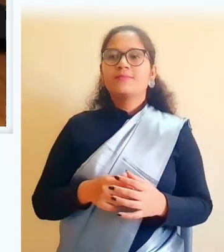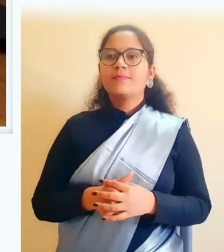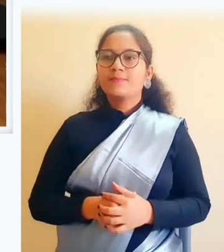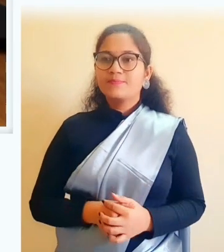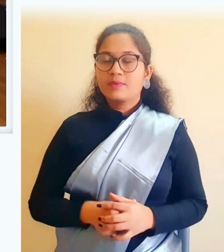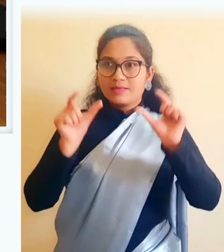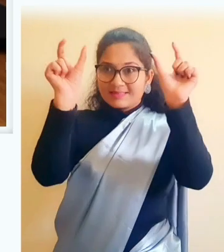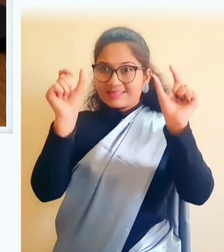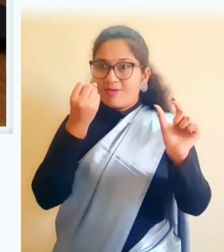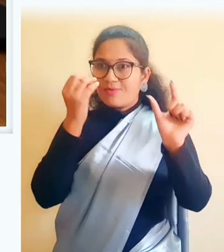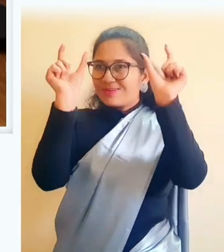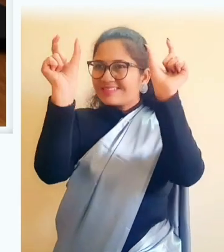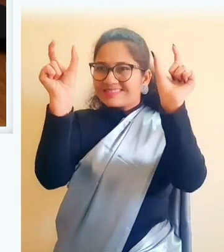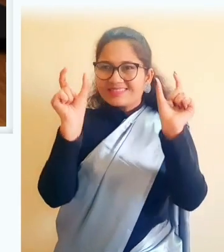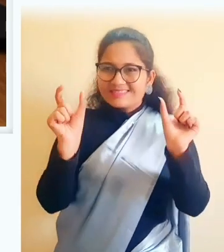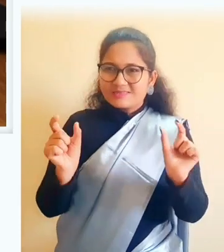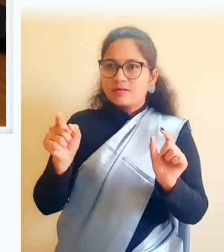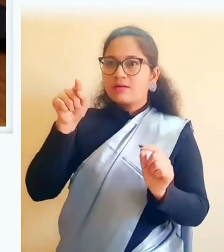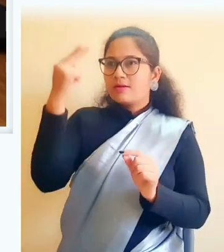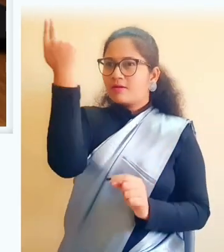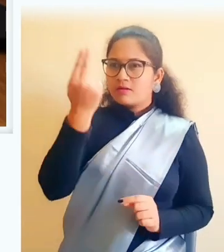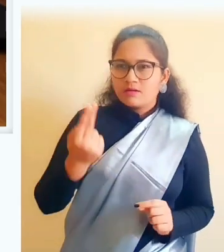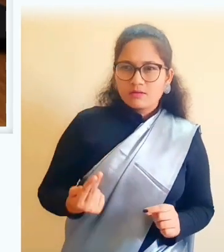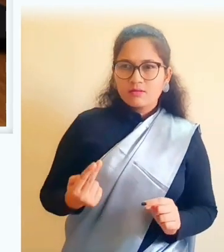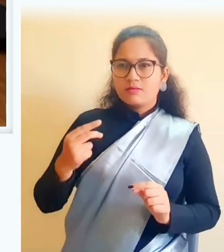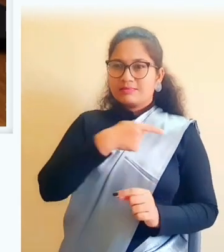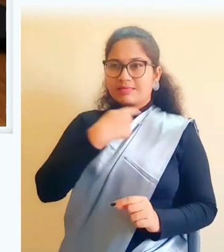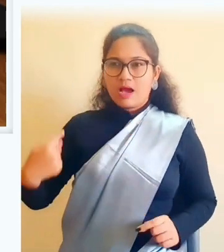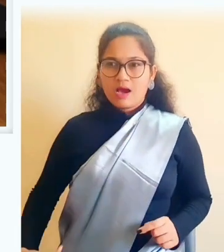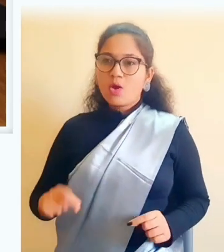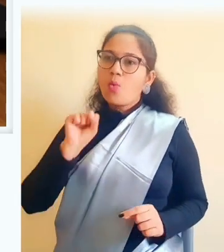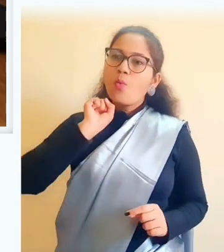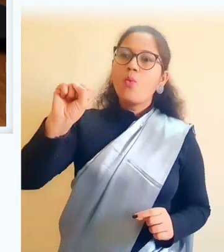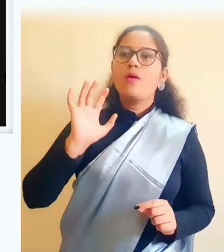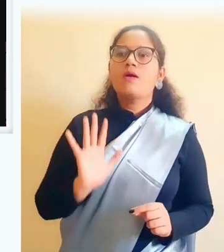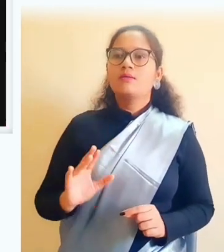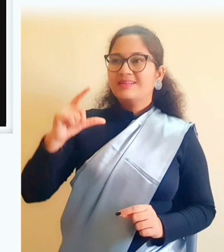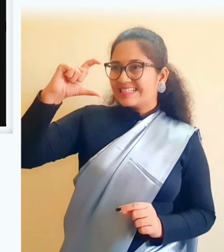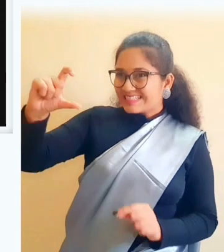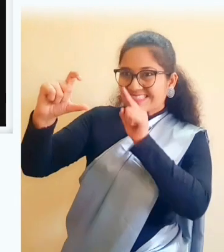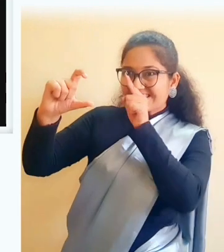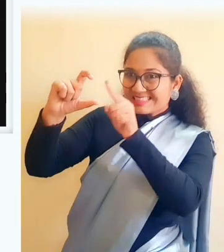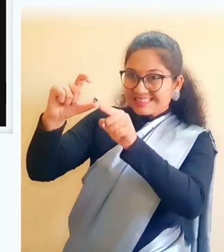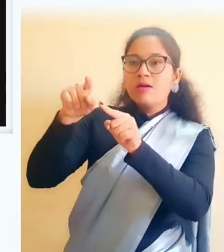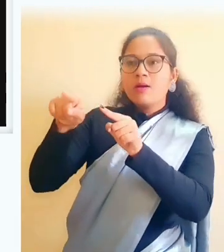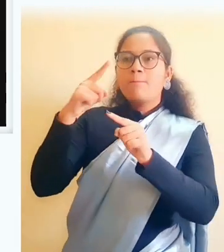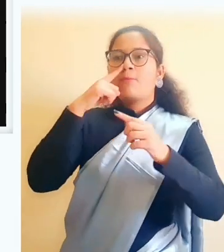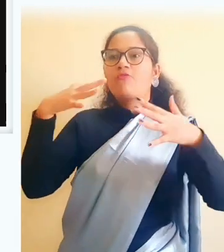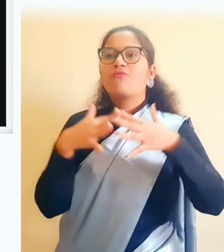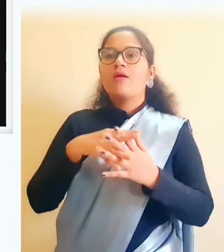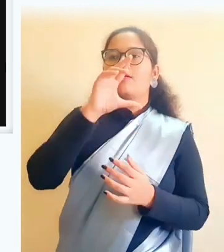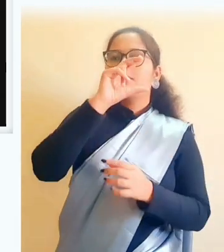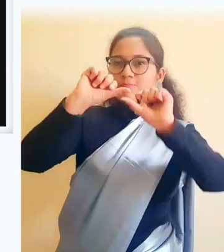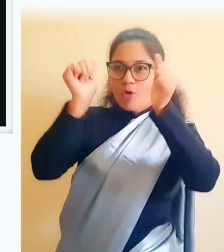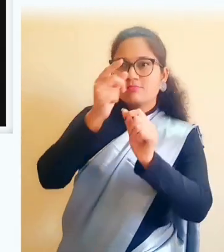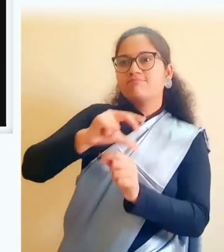aesthetic. Each segment of the flower pyramid is decorated with scenes based on Chinese porcelain, while the finial has the shape of